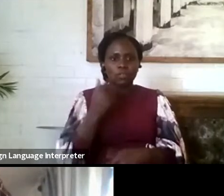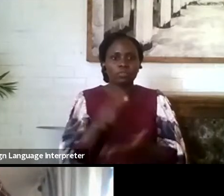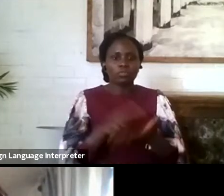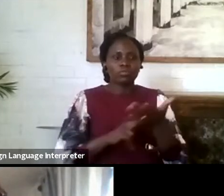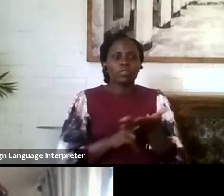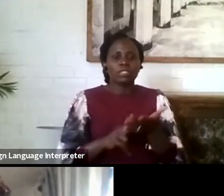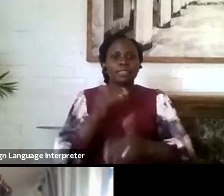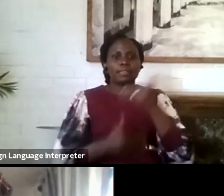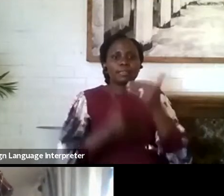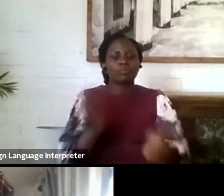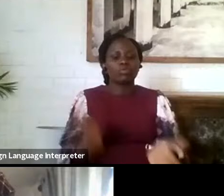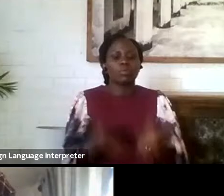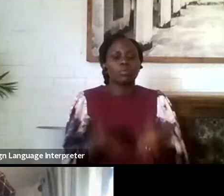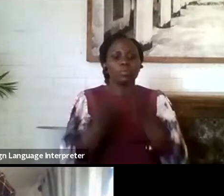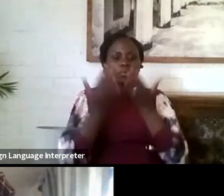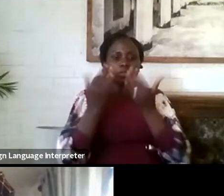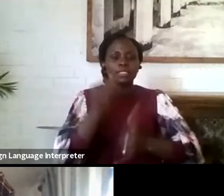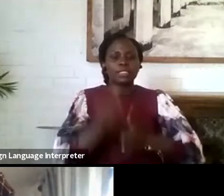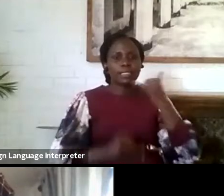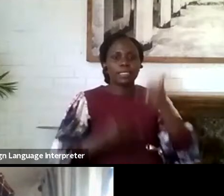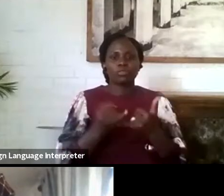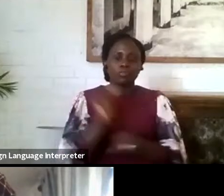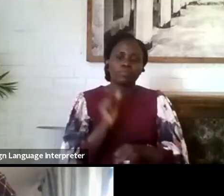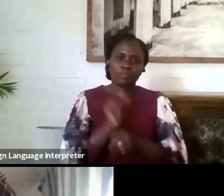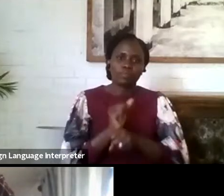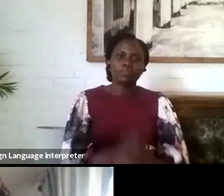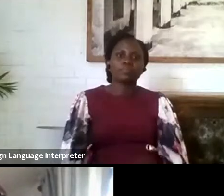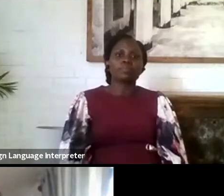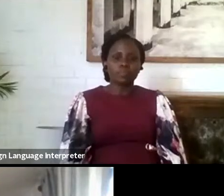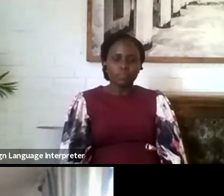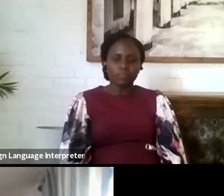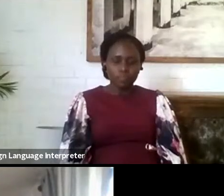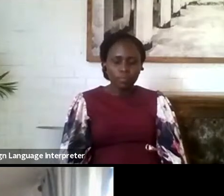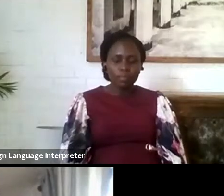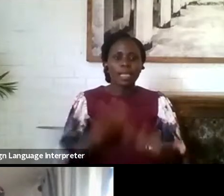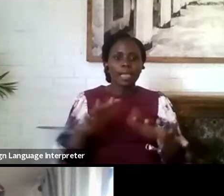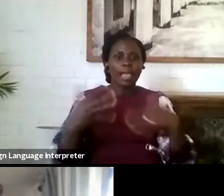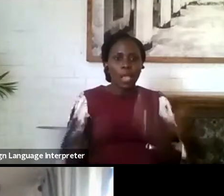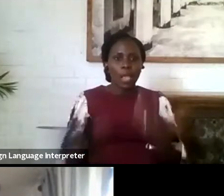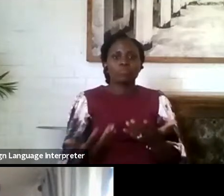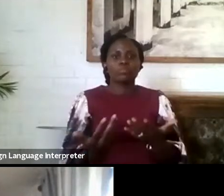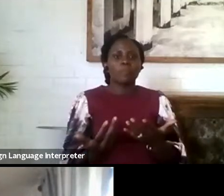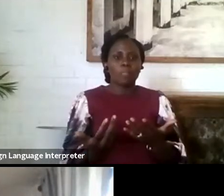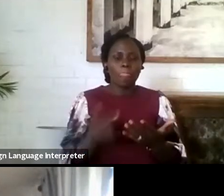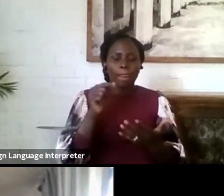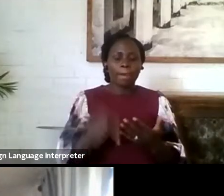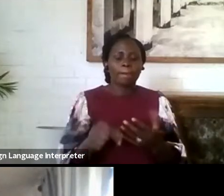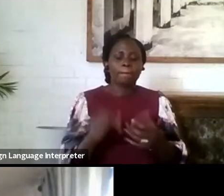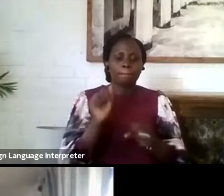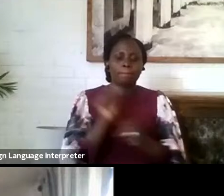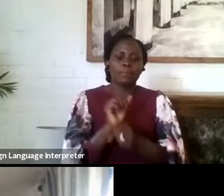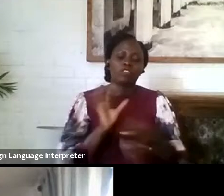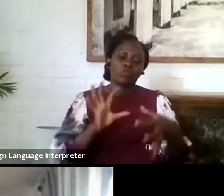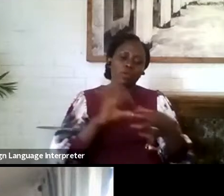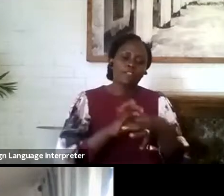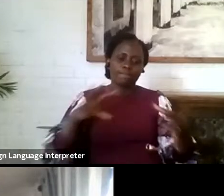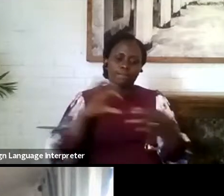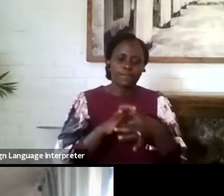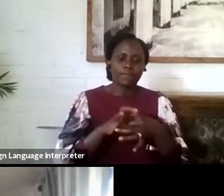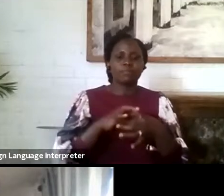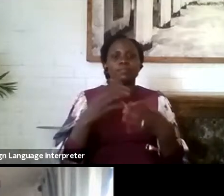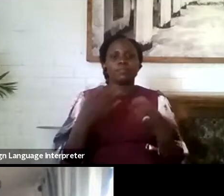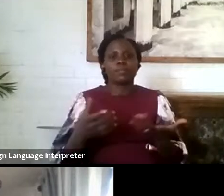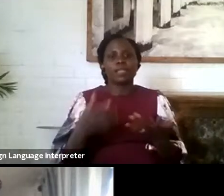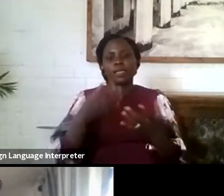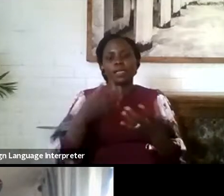international operability. Doing so requires the infrastructure for connectivity, digital literacy, access